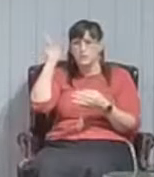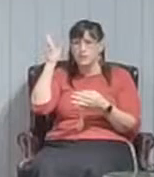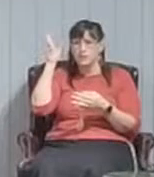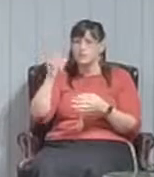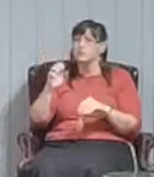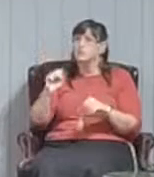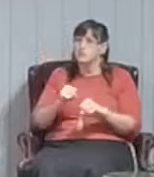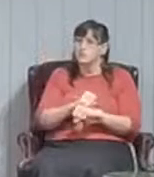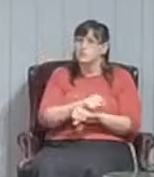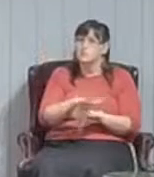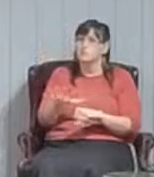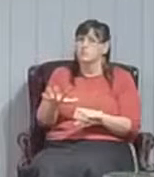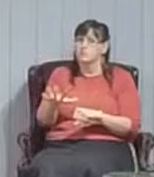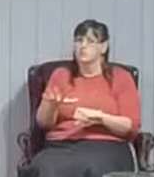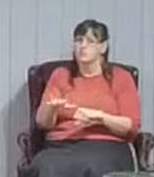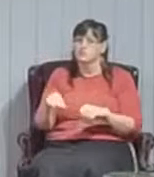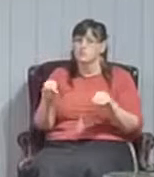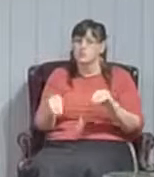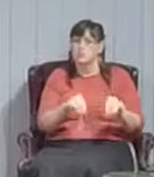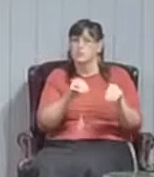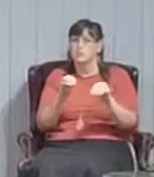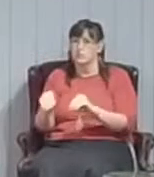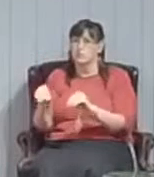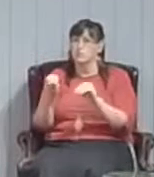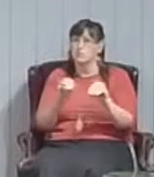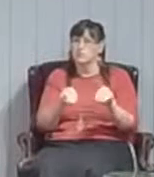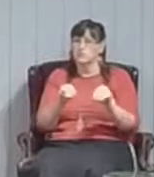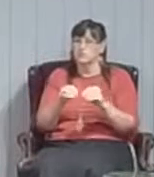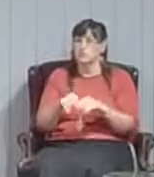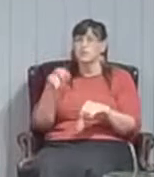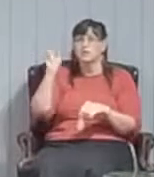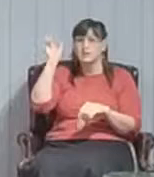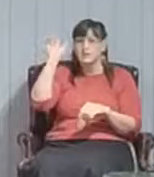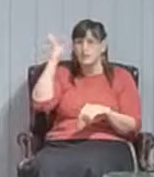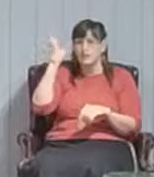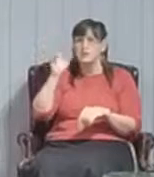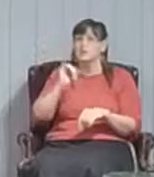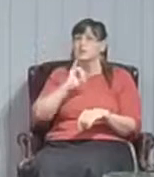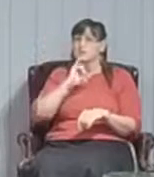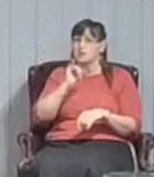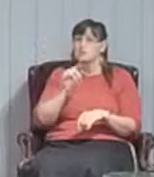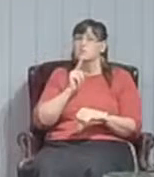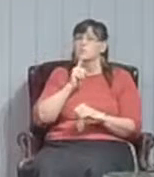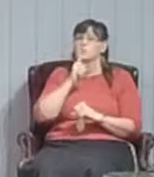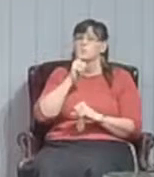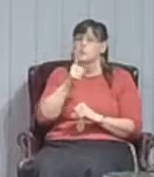is motivating your movements. Satan